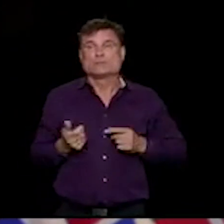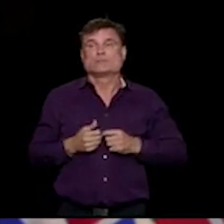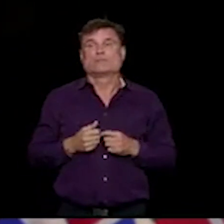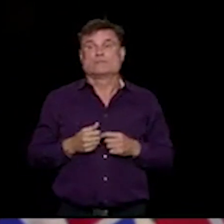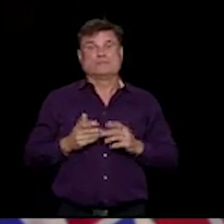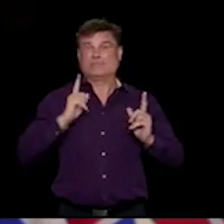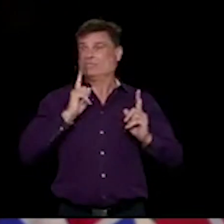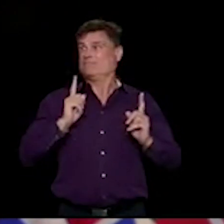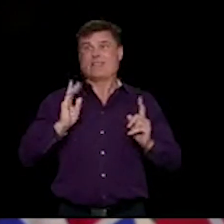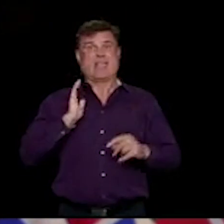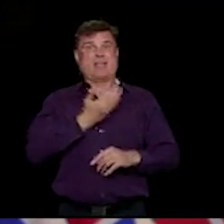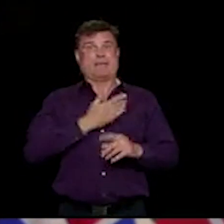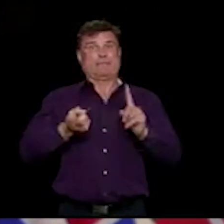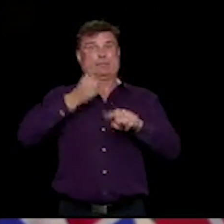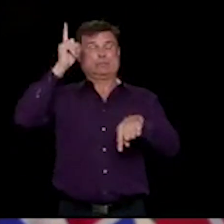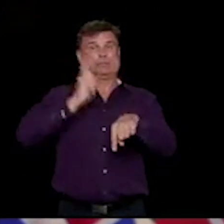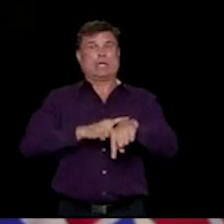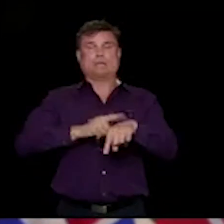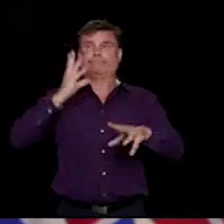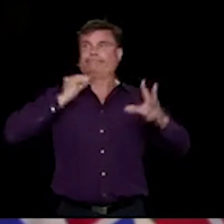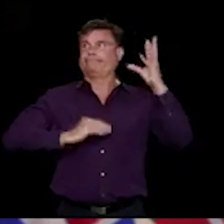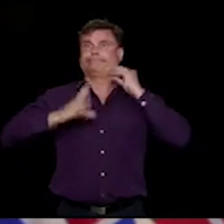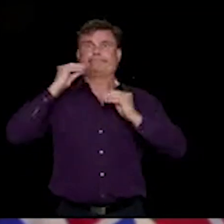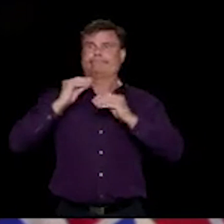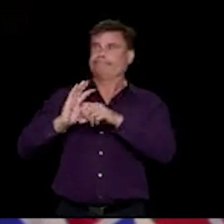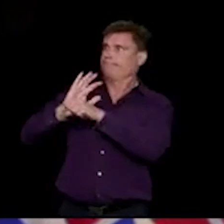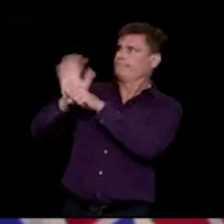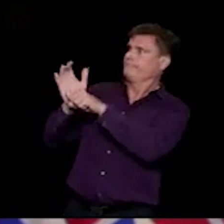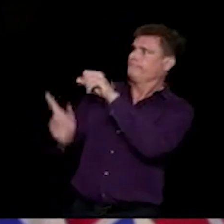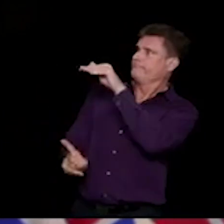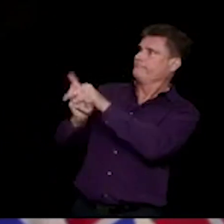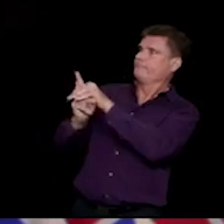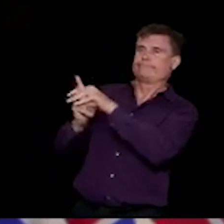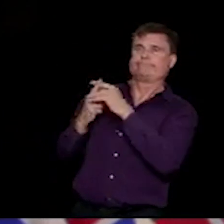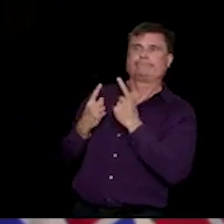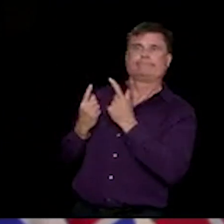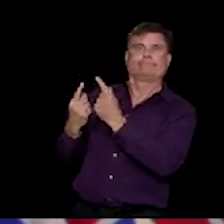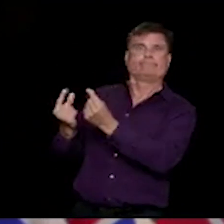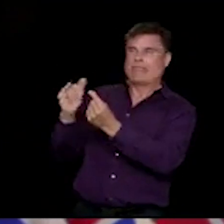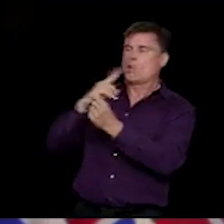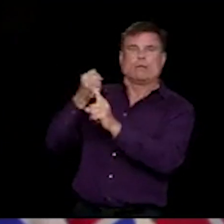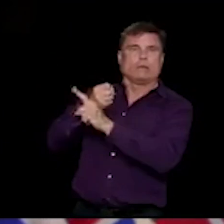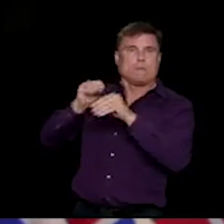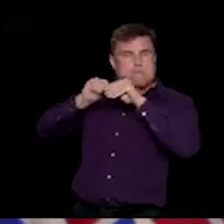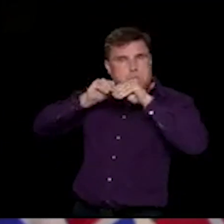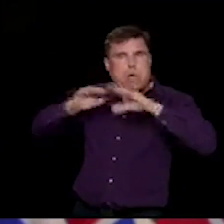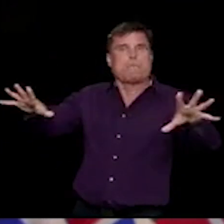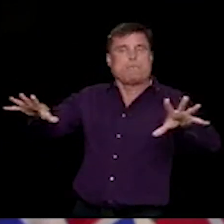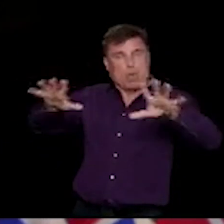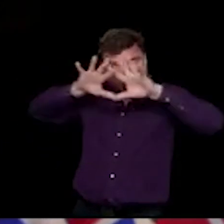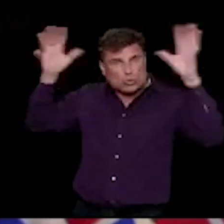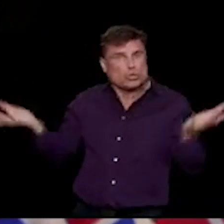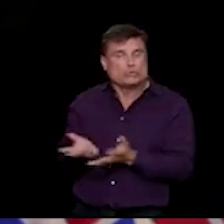of children not having in-school learning and all of the social and emotional and other factors that go with the